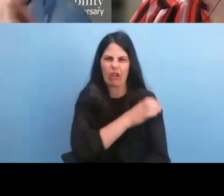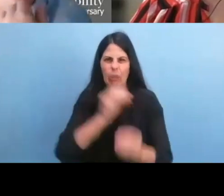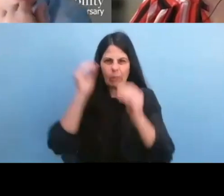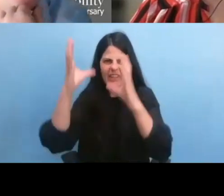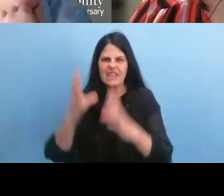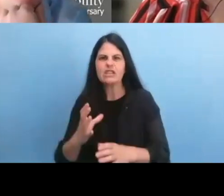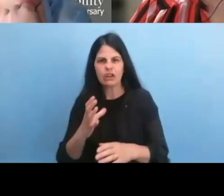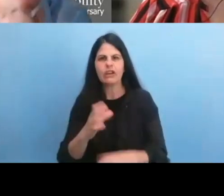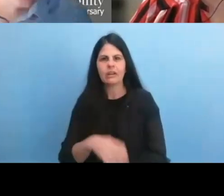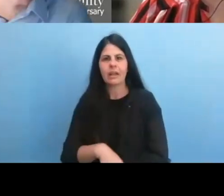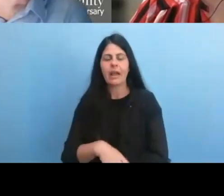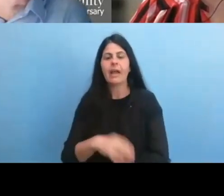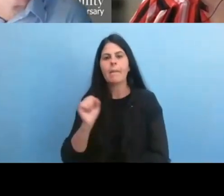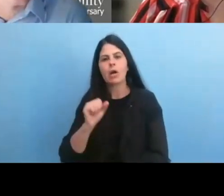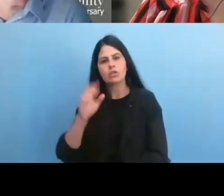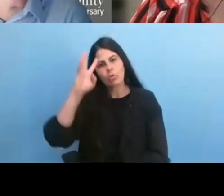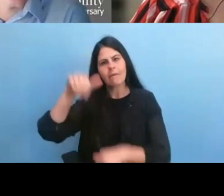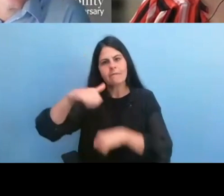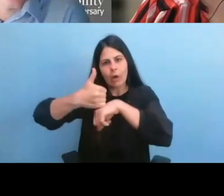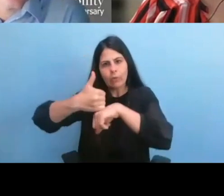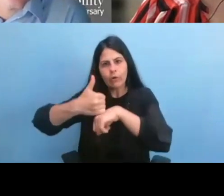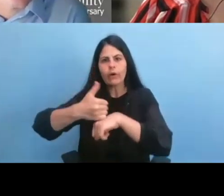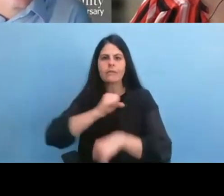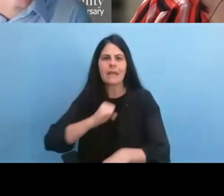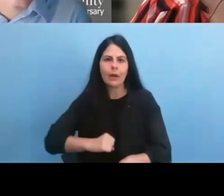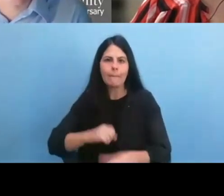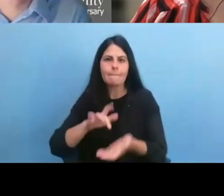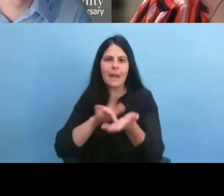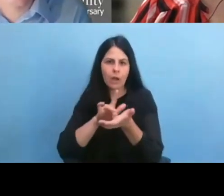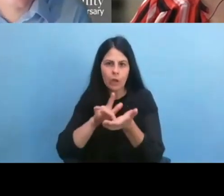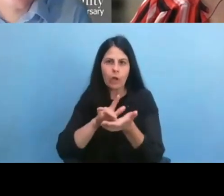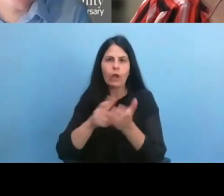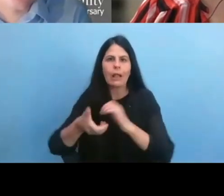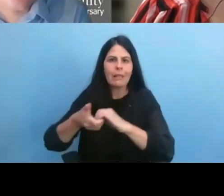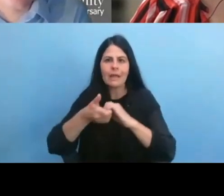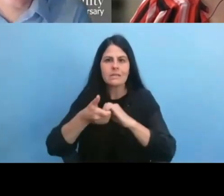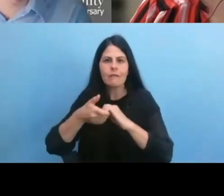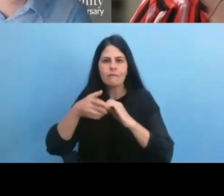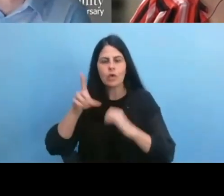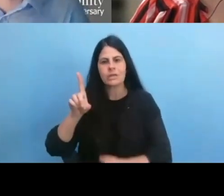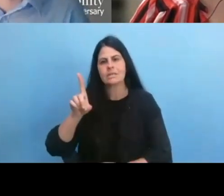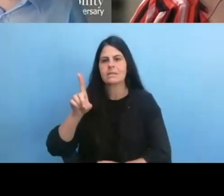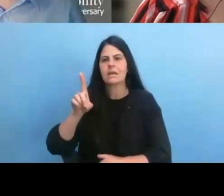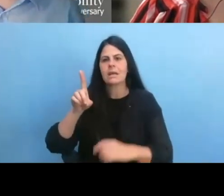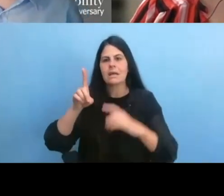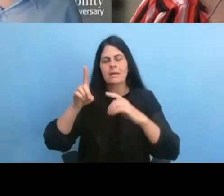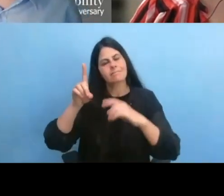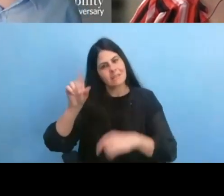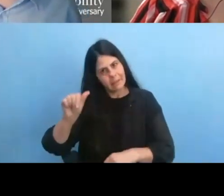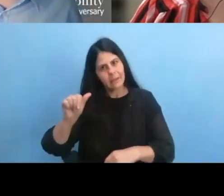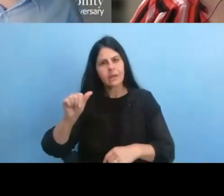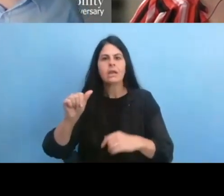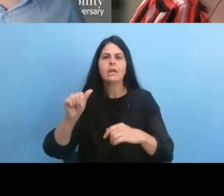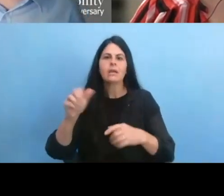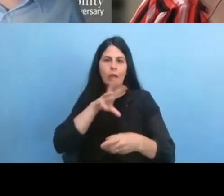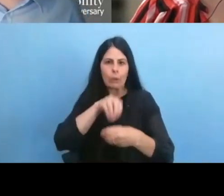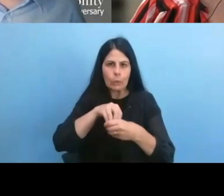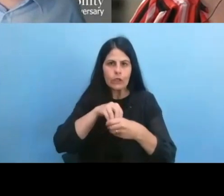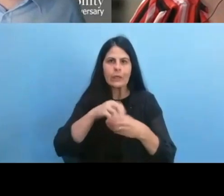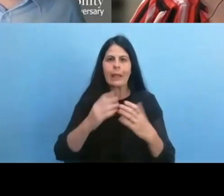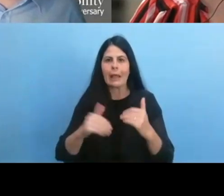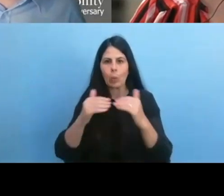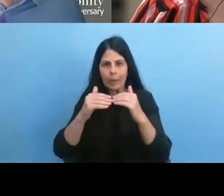and co-chair of the Stanford Medicine Alliance for Disability Inclusion and Equity. I had a spinal cord injury